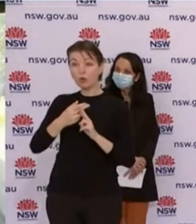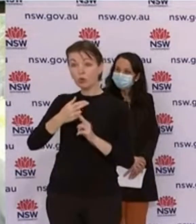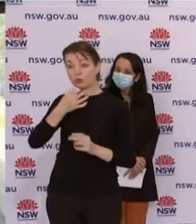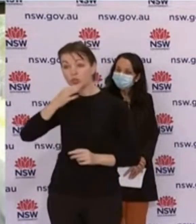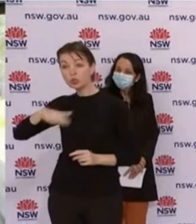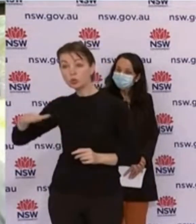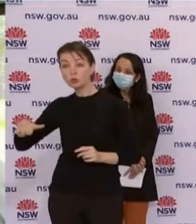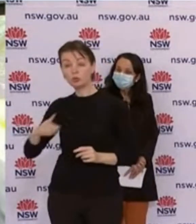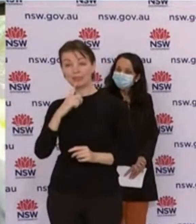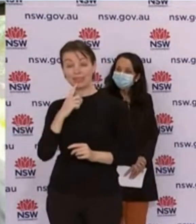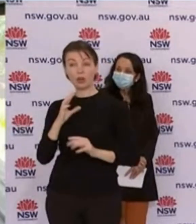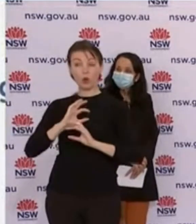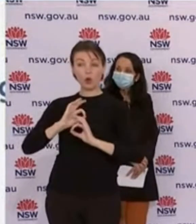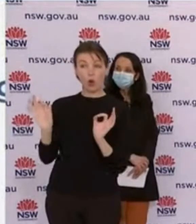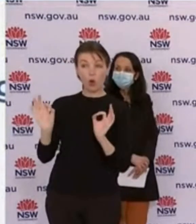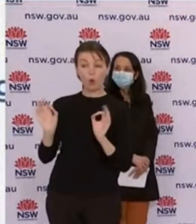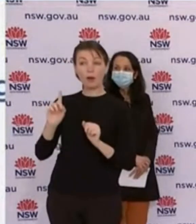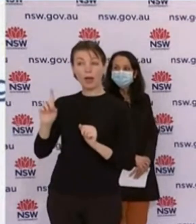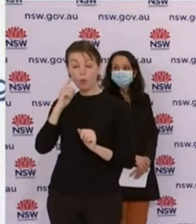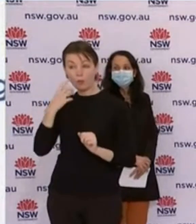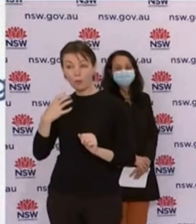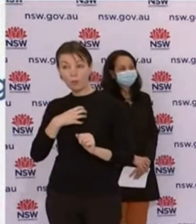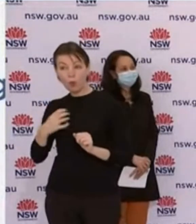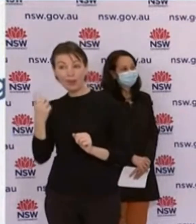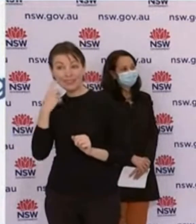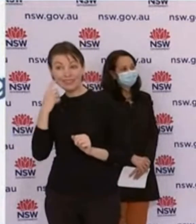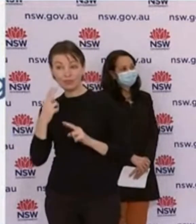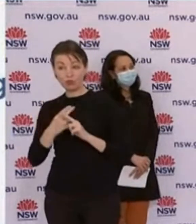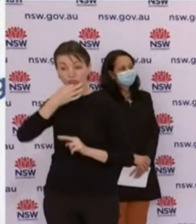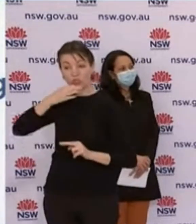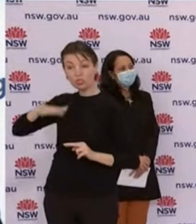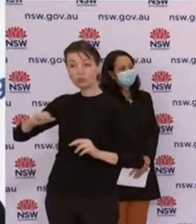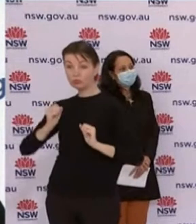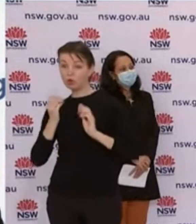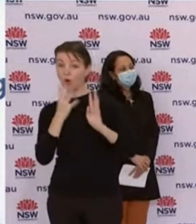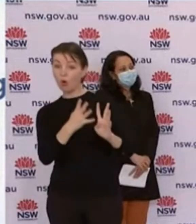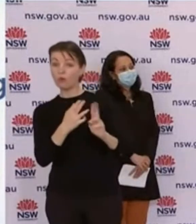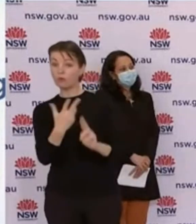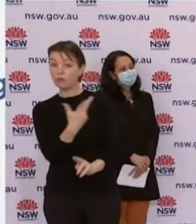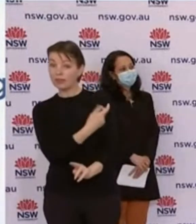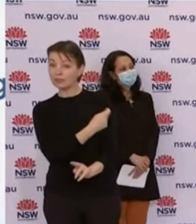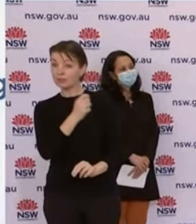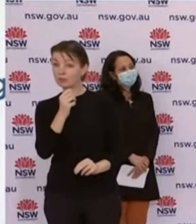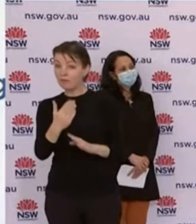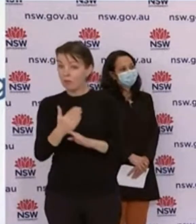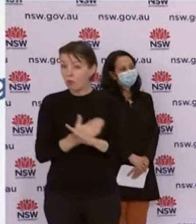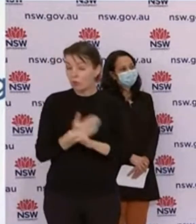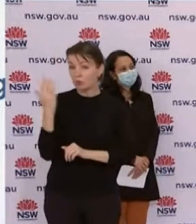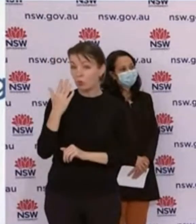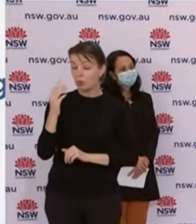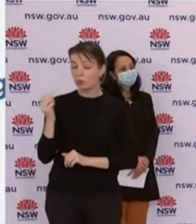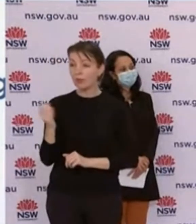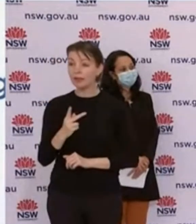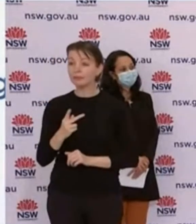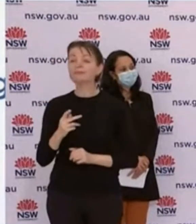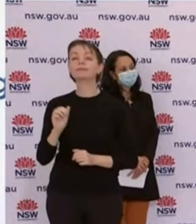vaccine program for once they can return to make it easier? Yeah, we are considering all those opportunities. Once we have additional access to vaccine, which we understand will happen in